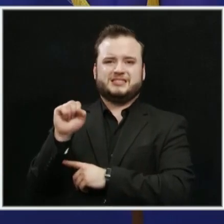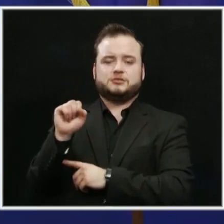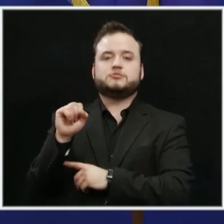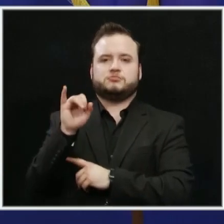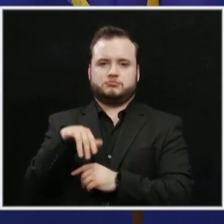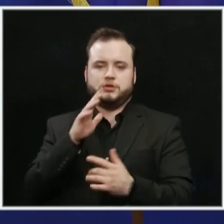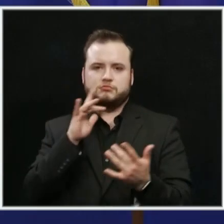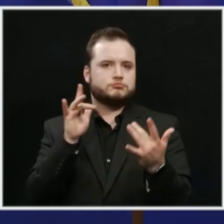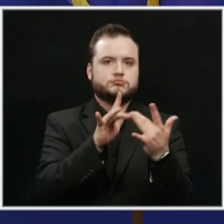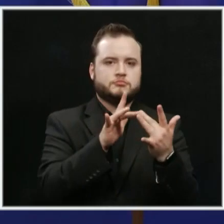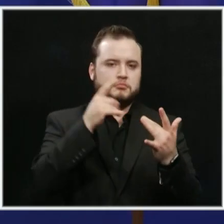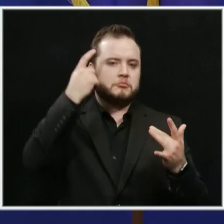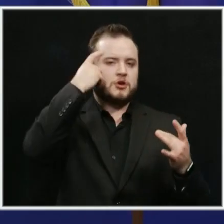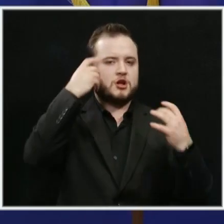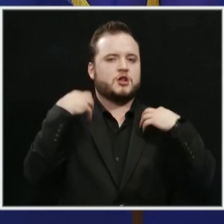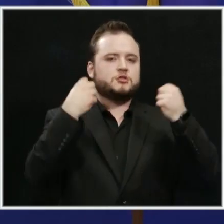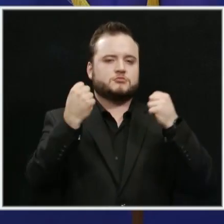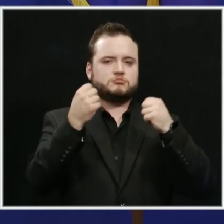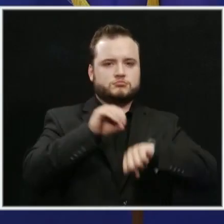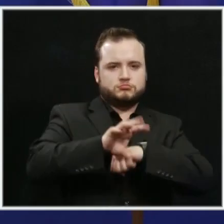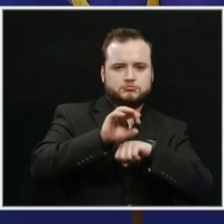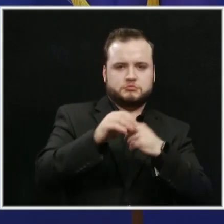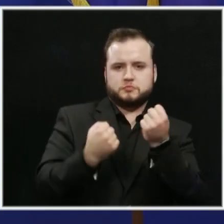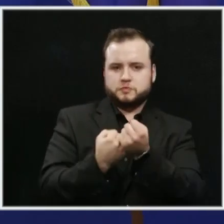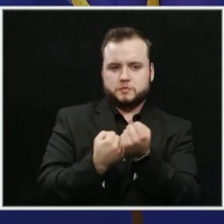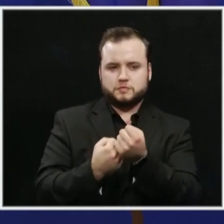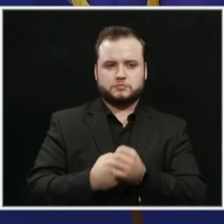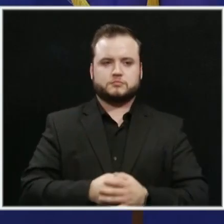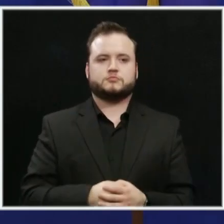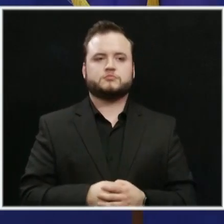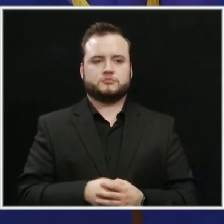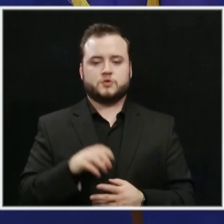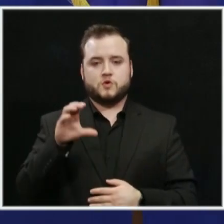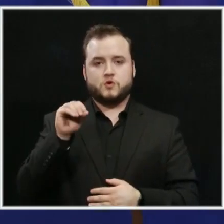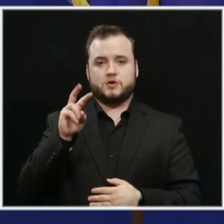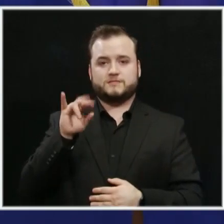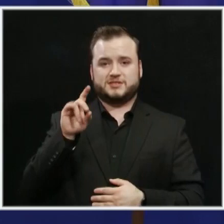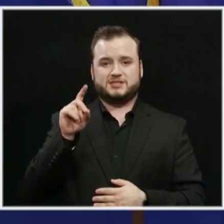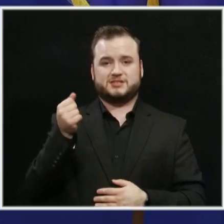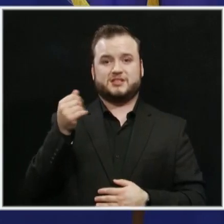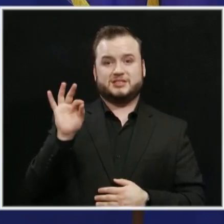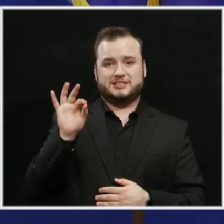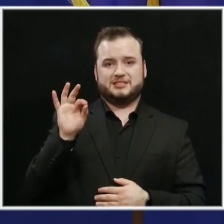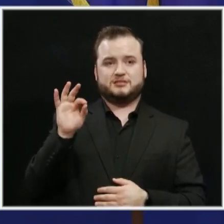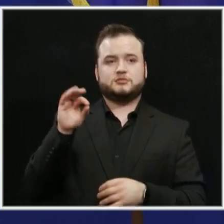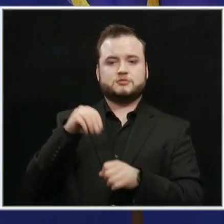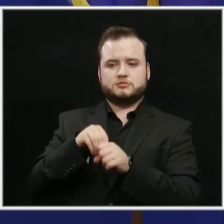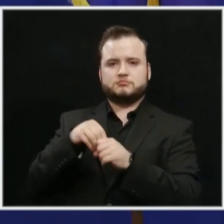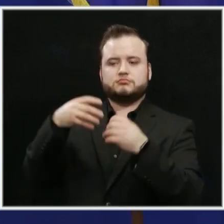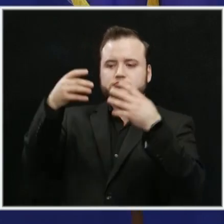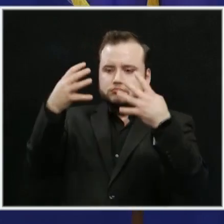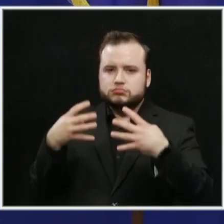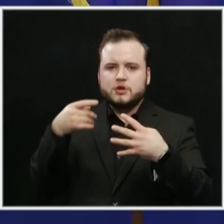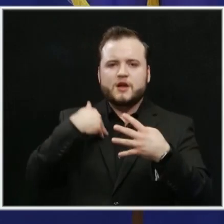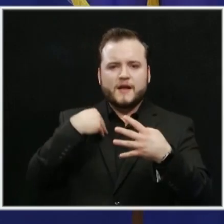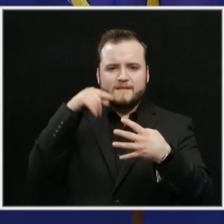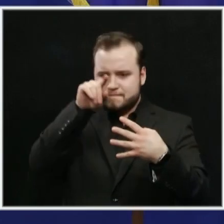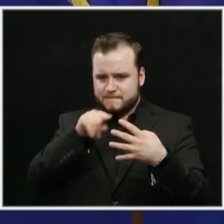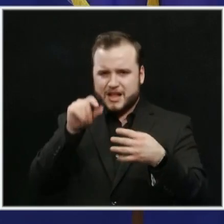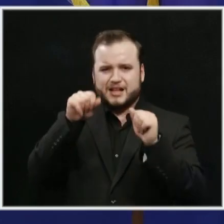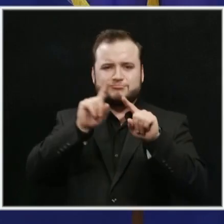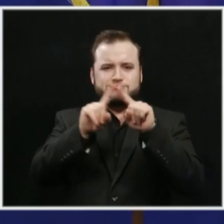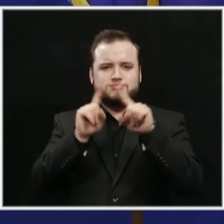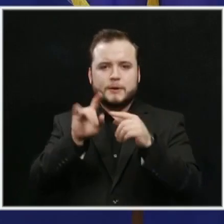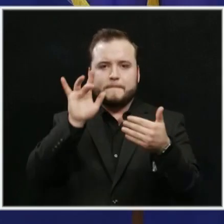specific page of MNGov COVID-19, you'll find links to tools and resources our agencies and local governments and non-partners have built.